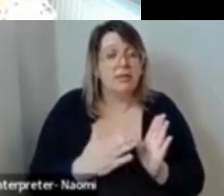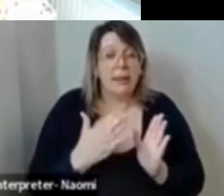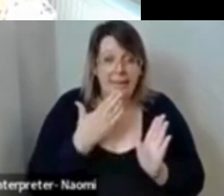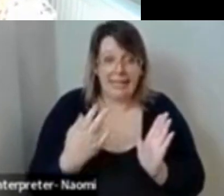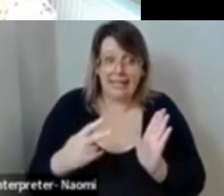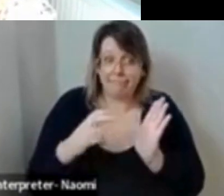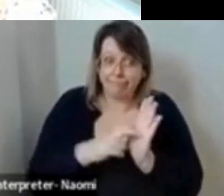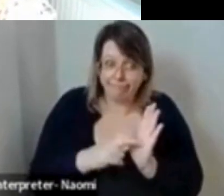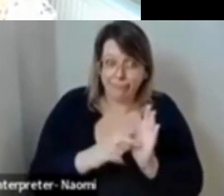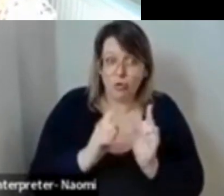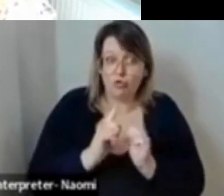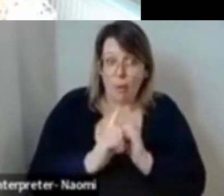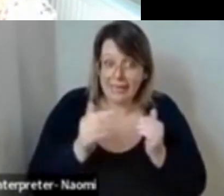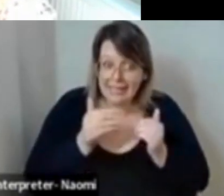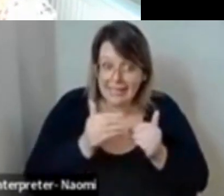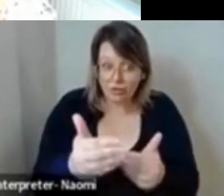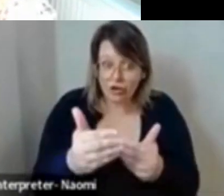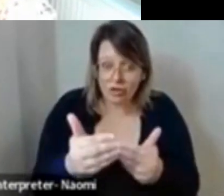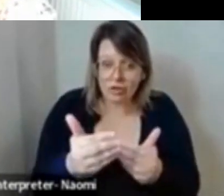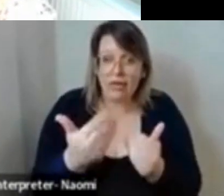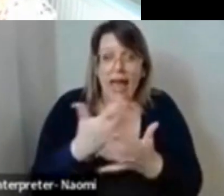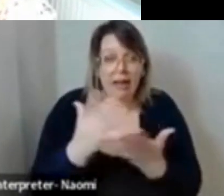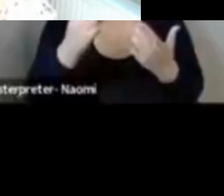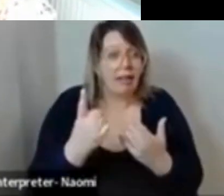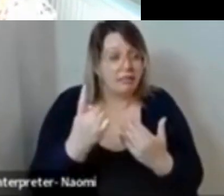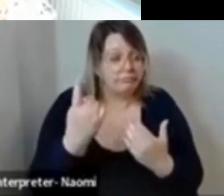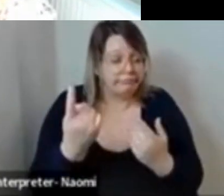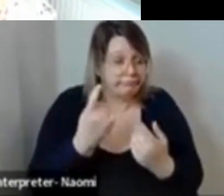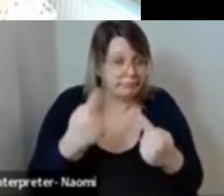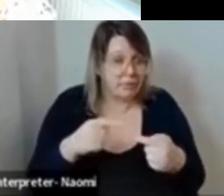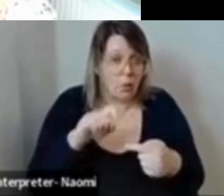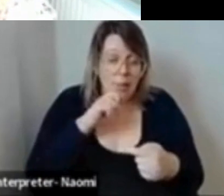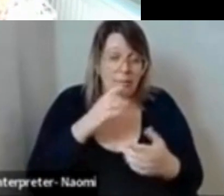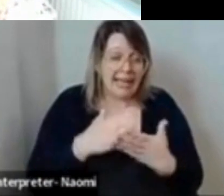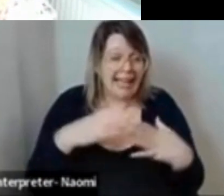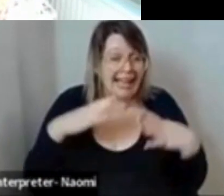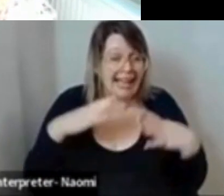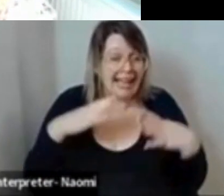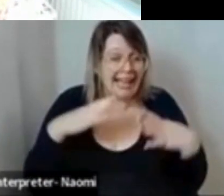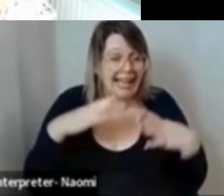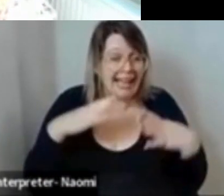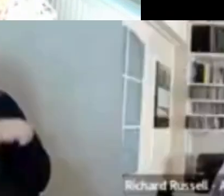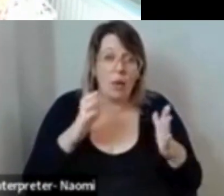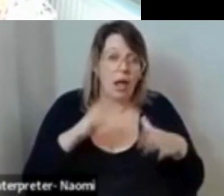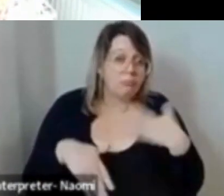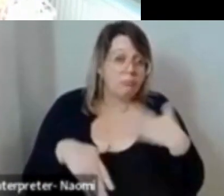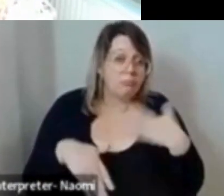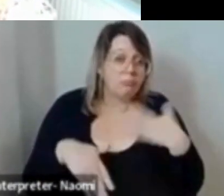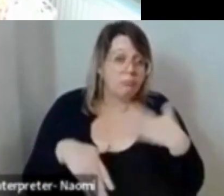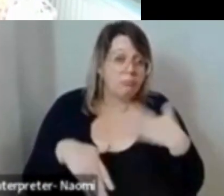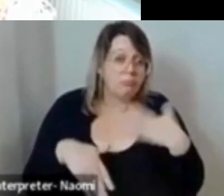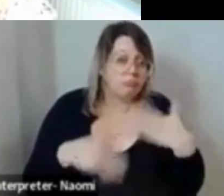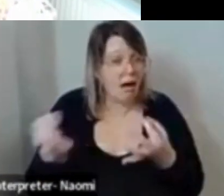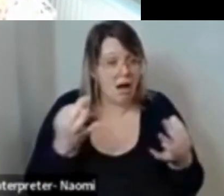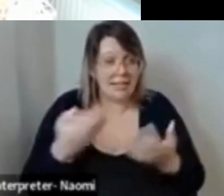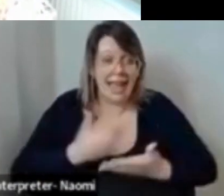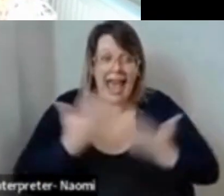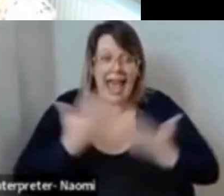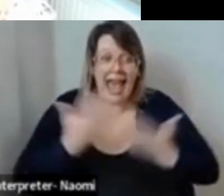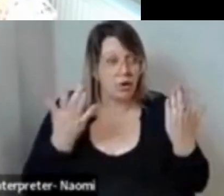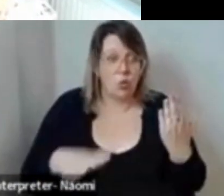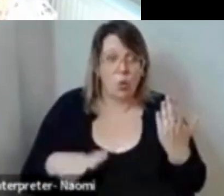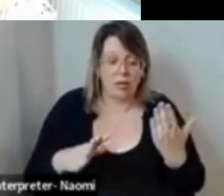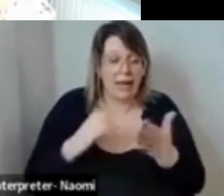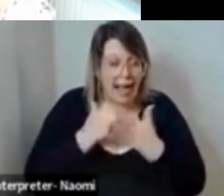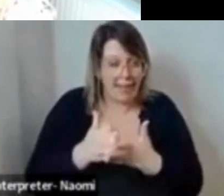of the drop-in sessions that we've got available. They'll be really informal. They'll allow you to ask us anything that you want to help